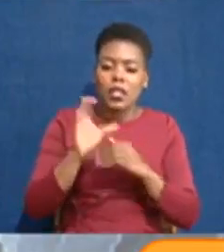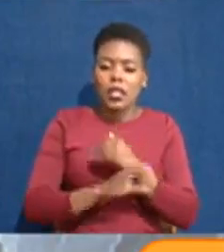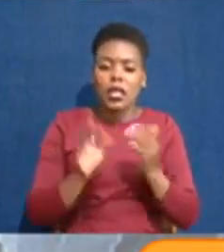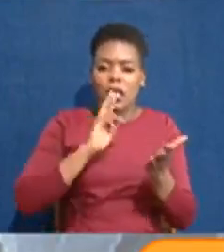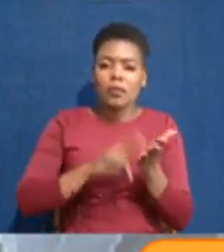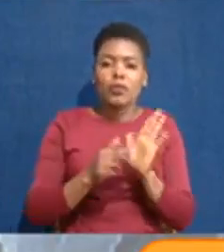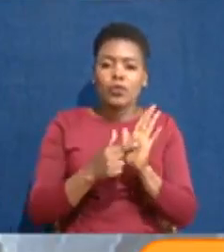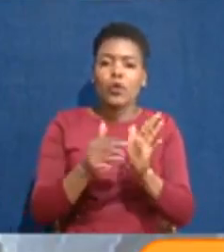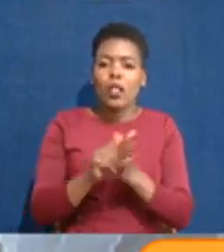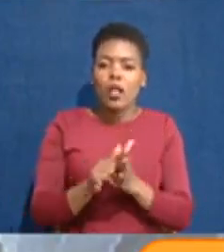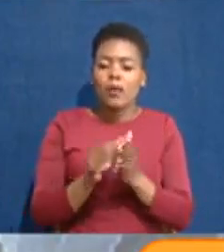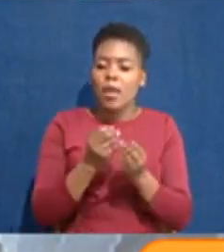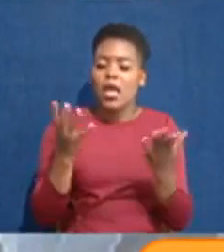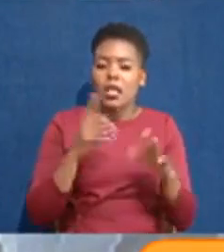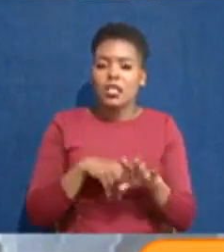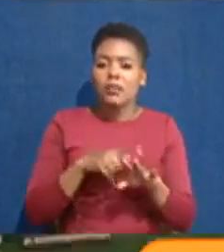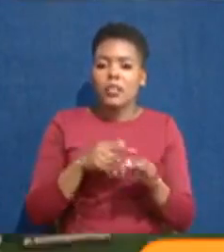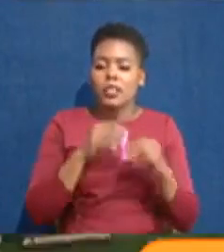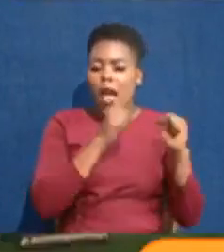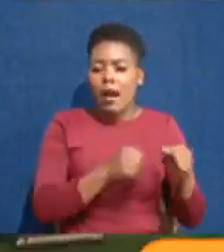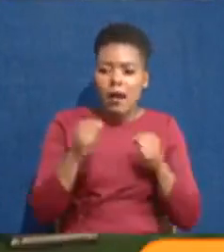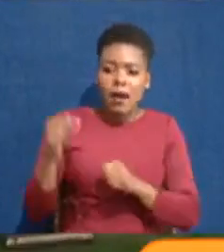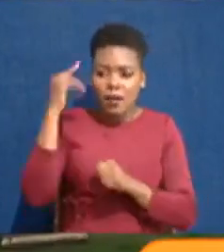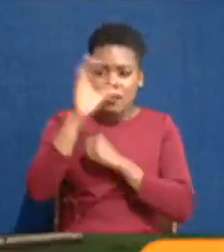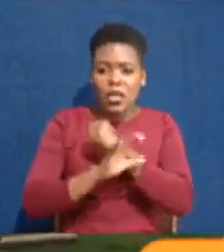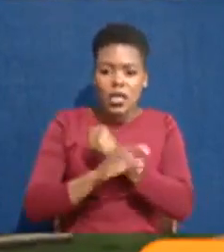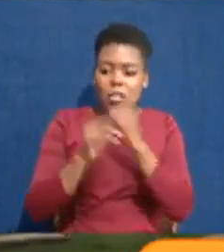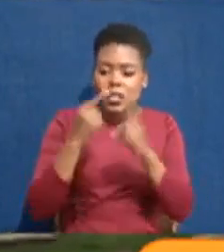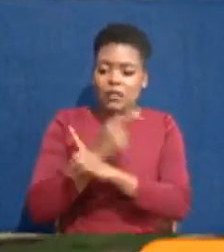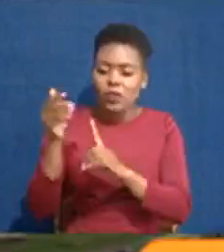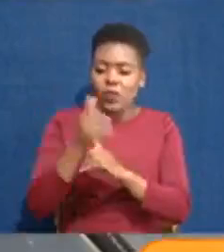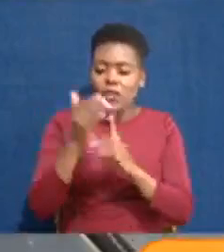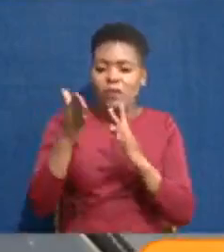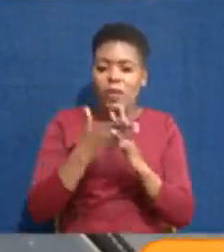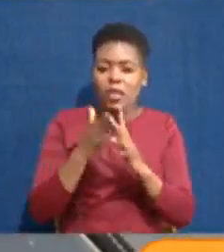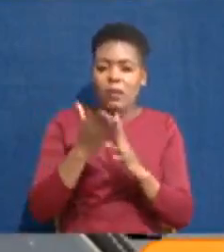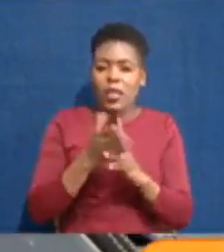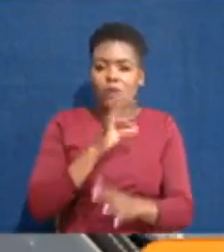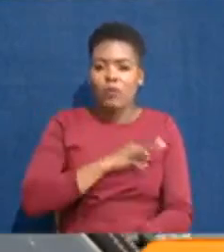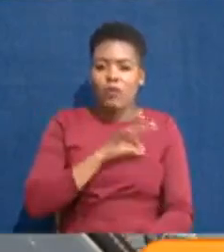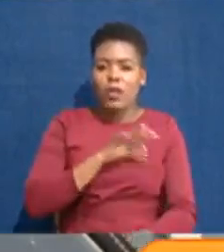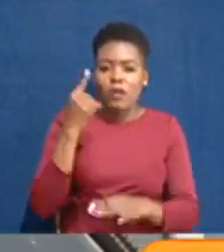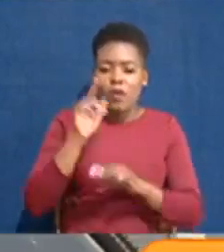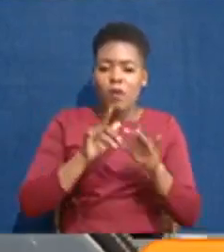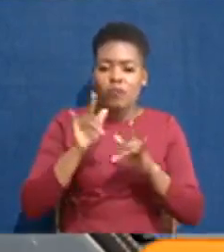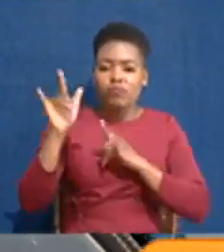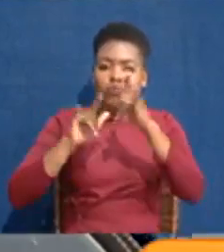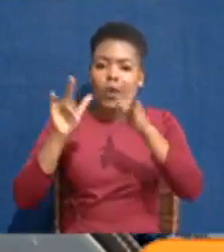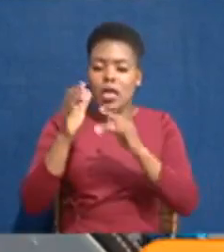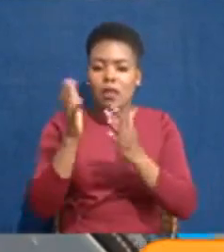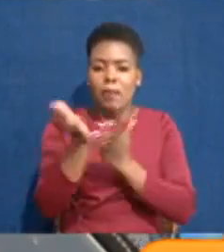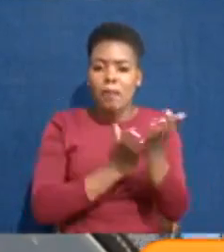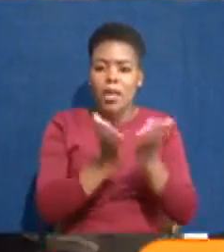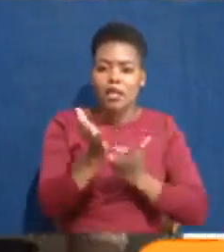further shows that over time, it has become harder for countries to achieve the middle-income state with foreign trade and investment being